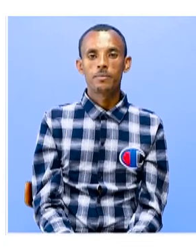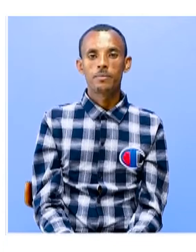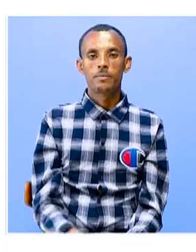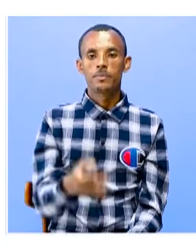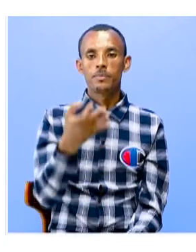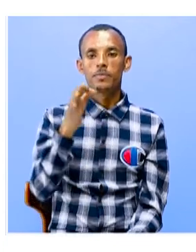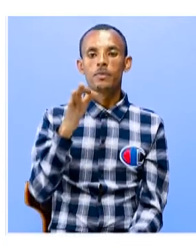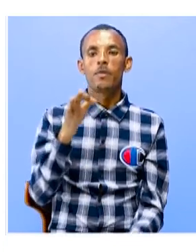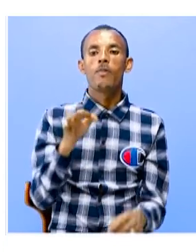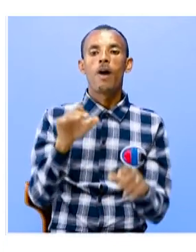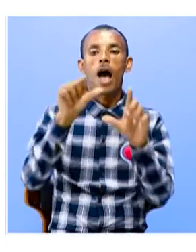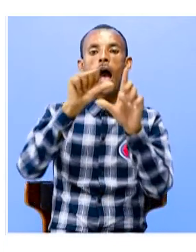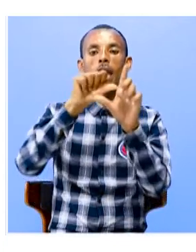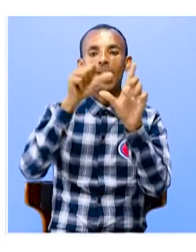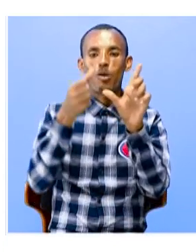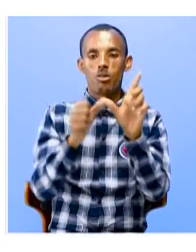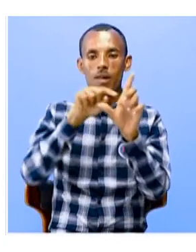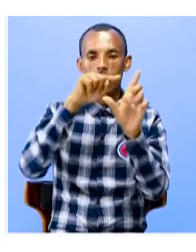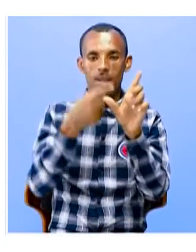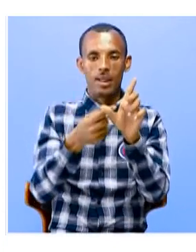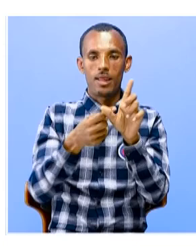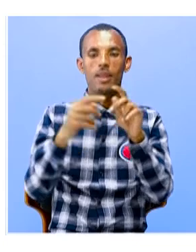of acute angle triangle.